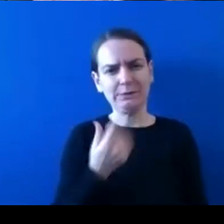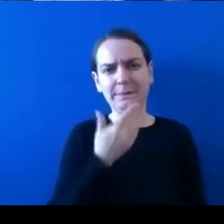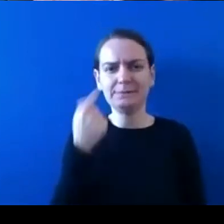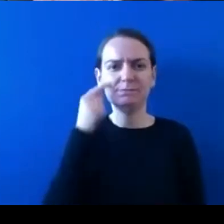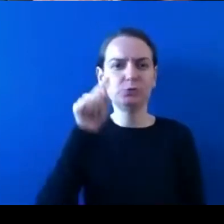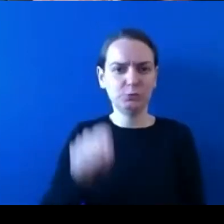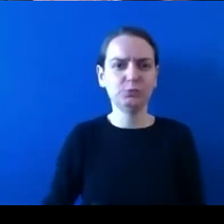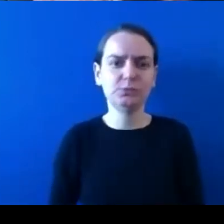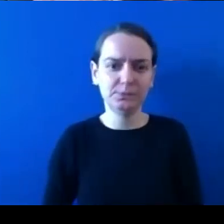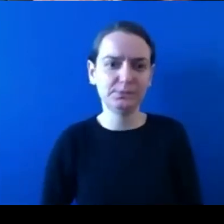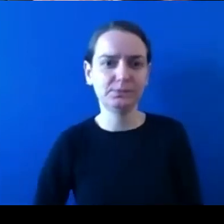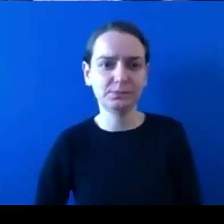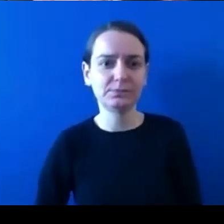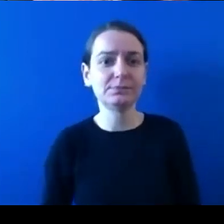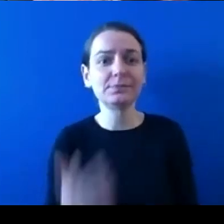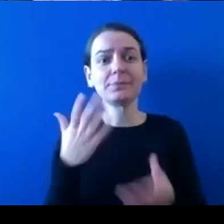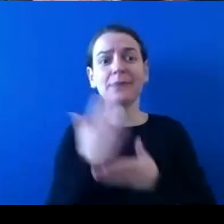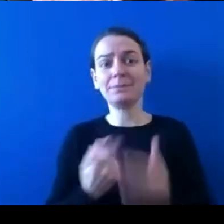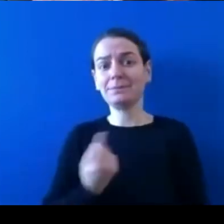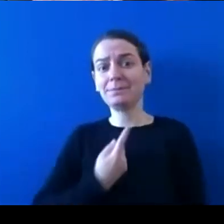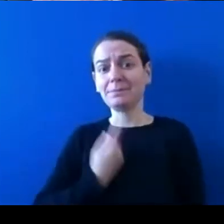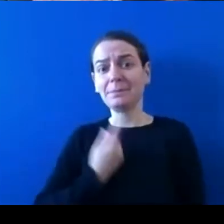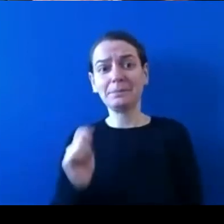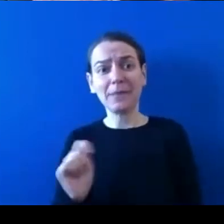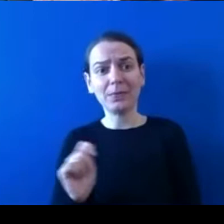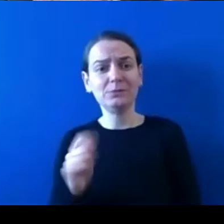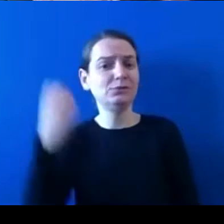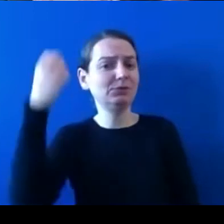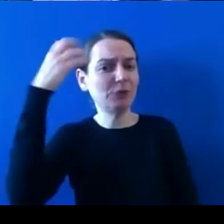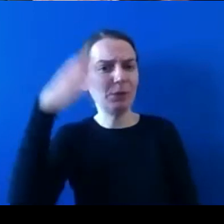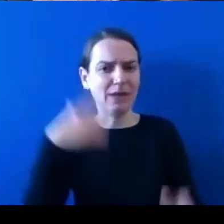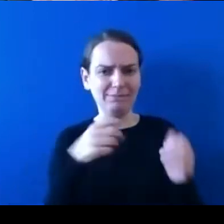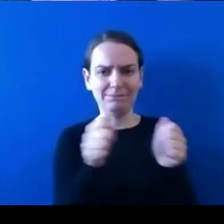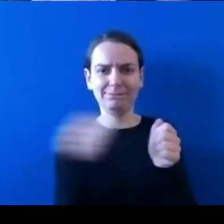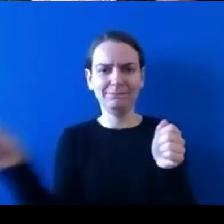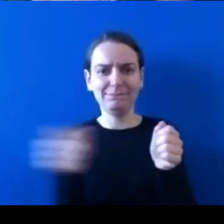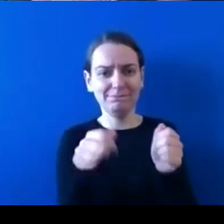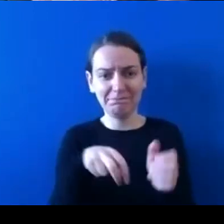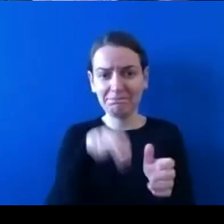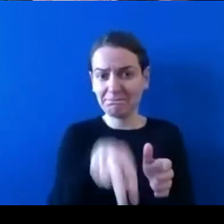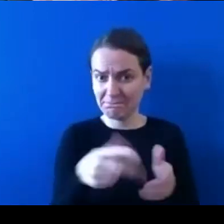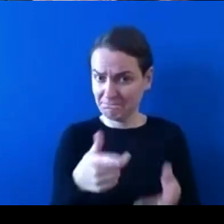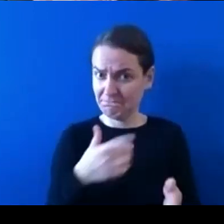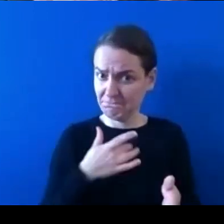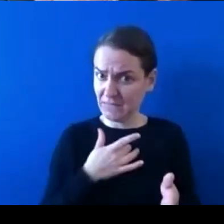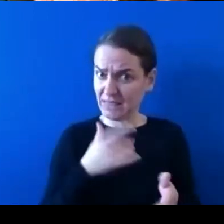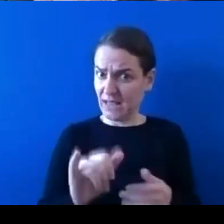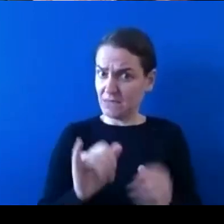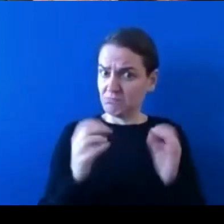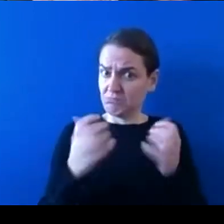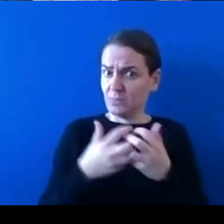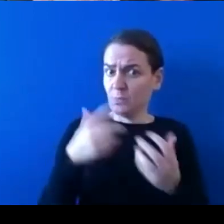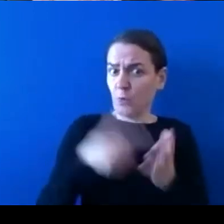For the showers, again, for a hall bathroom, there's multiple showers usually, and you have to